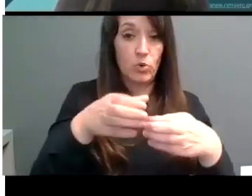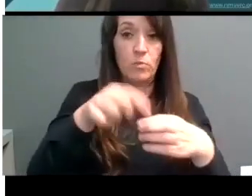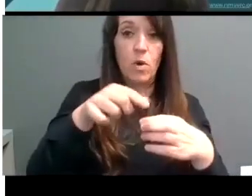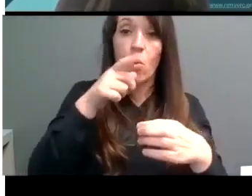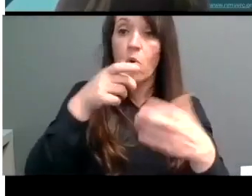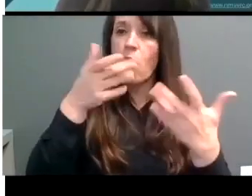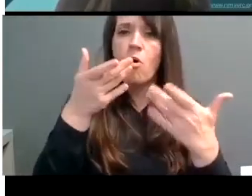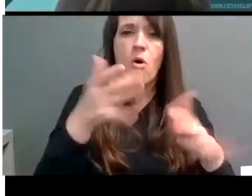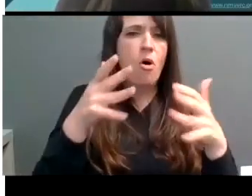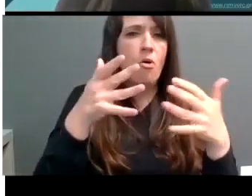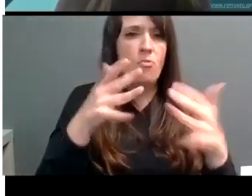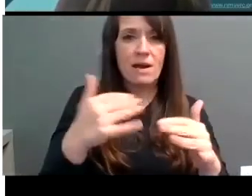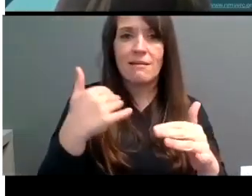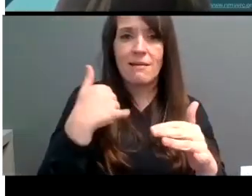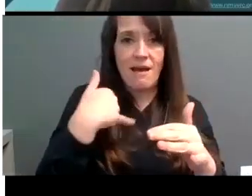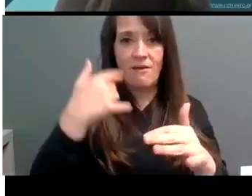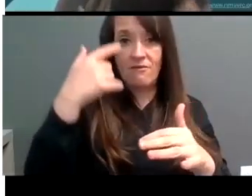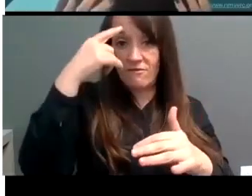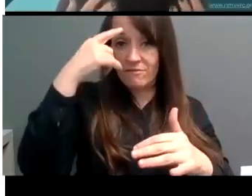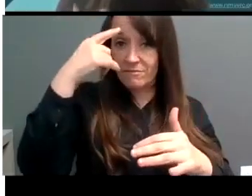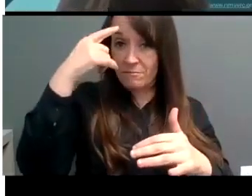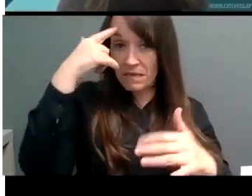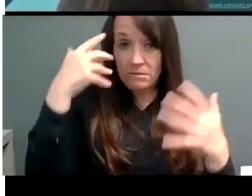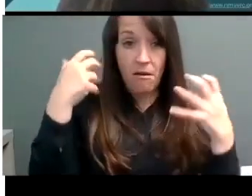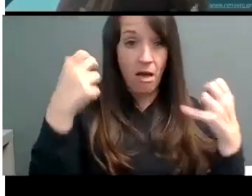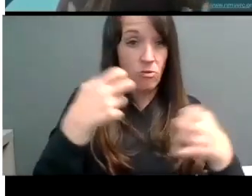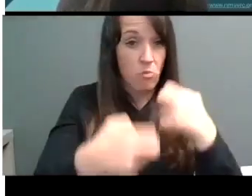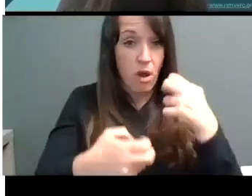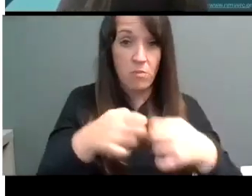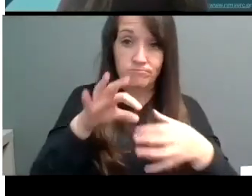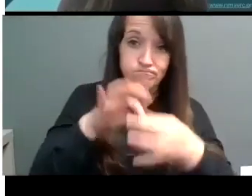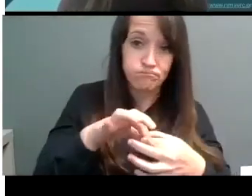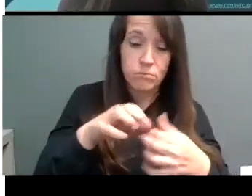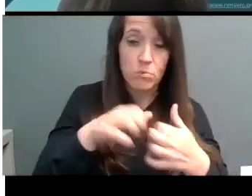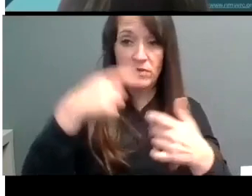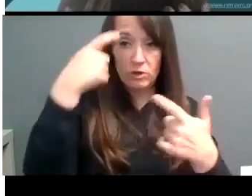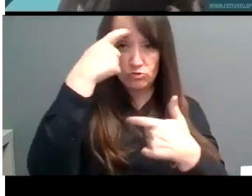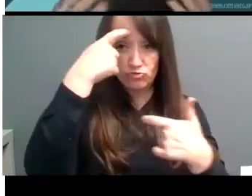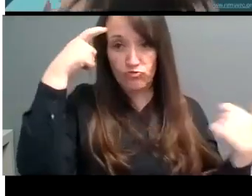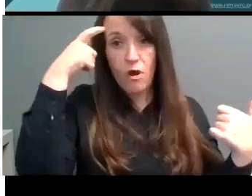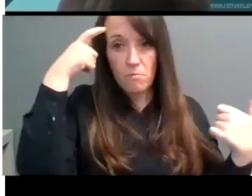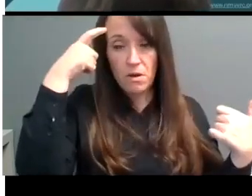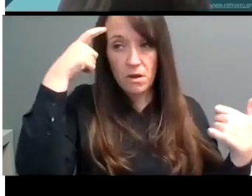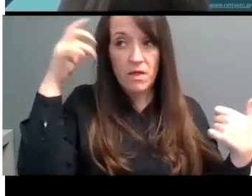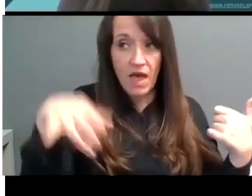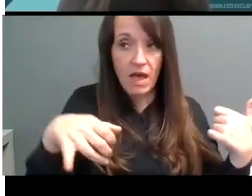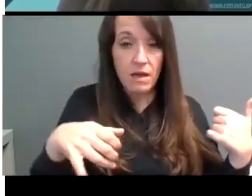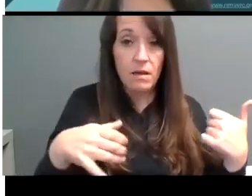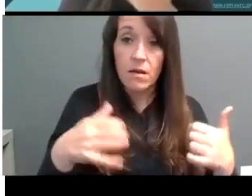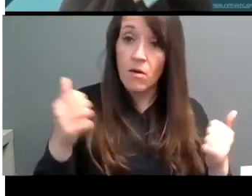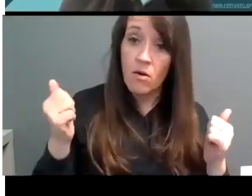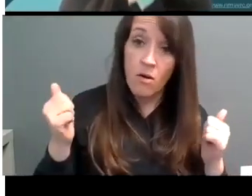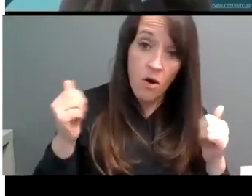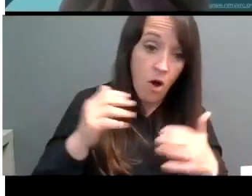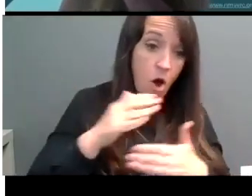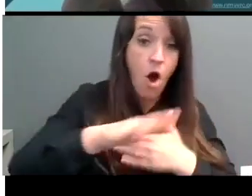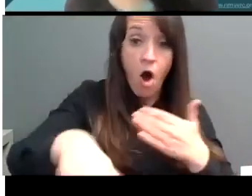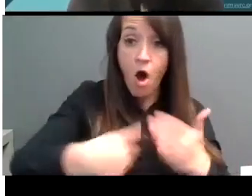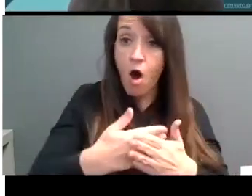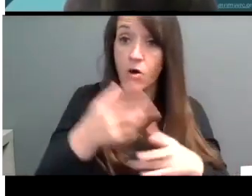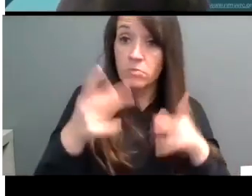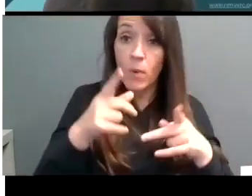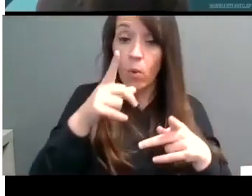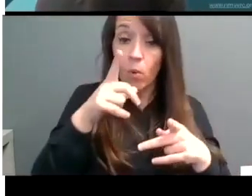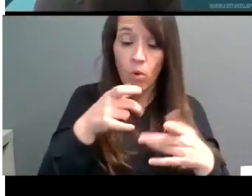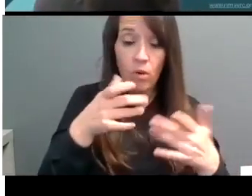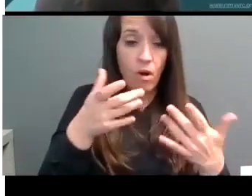and Rochelle really laid out very well, is that everyone is not in need of, everyone doesn't go on to develop